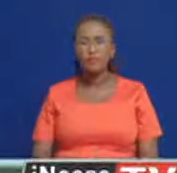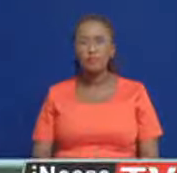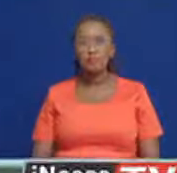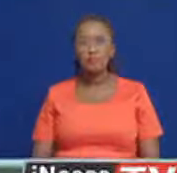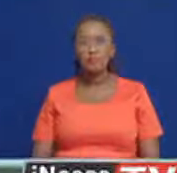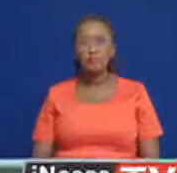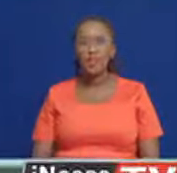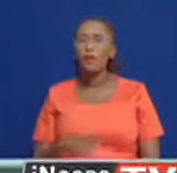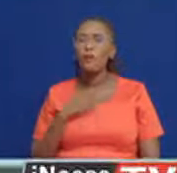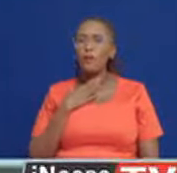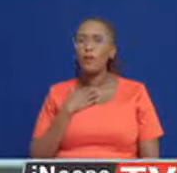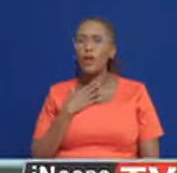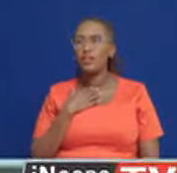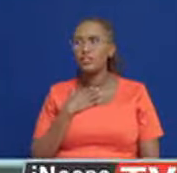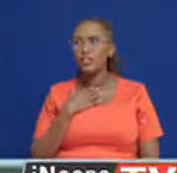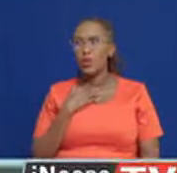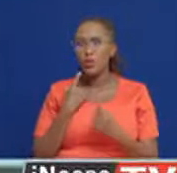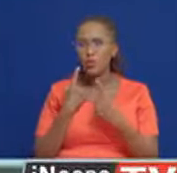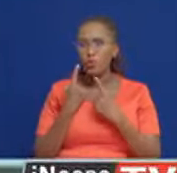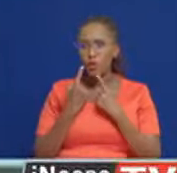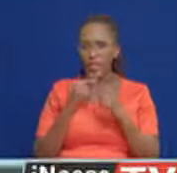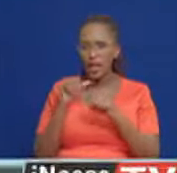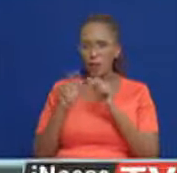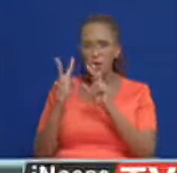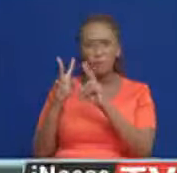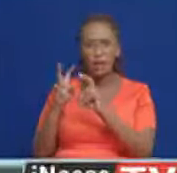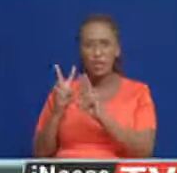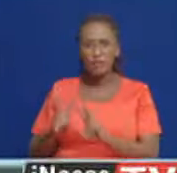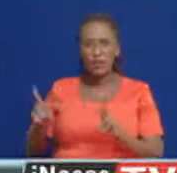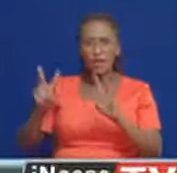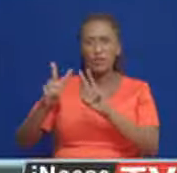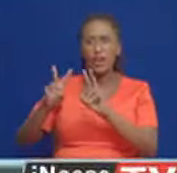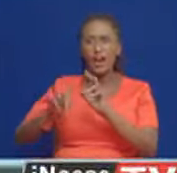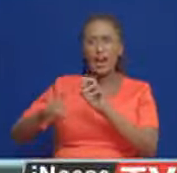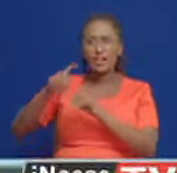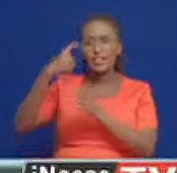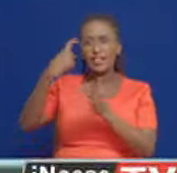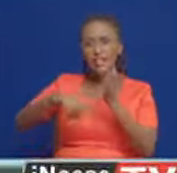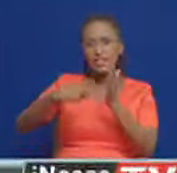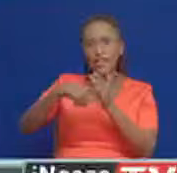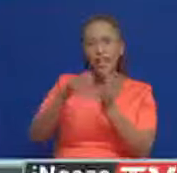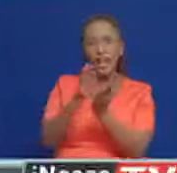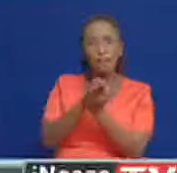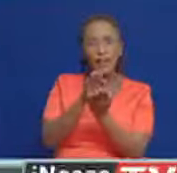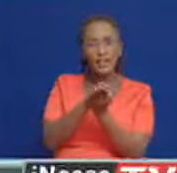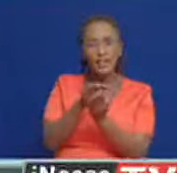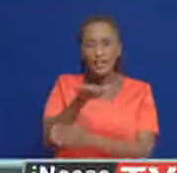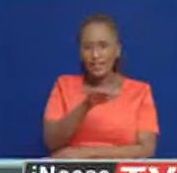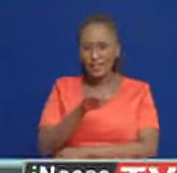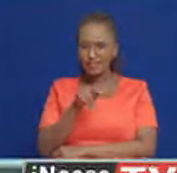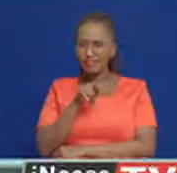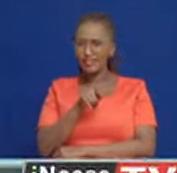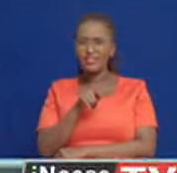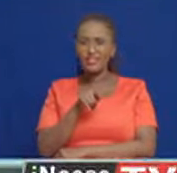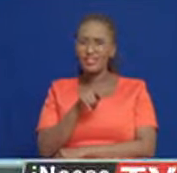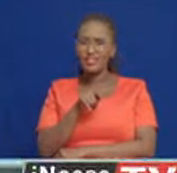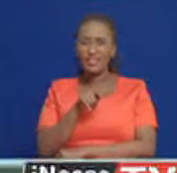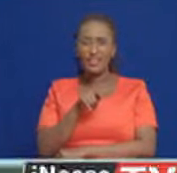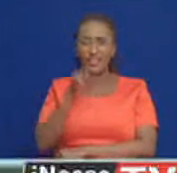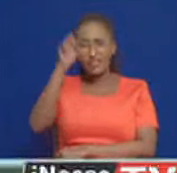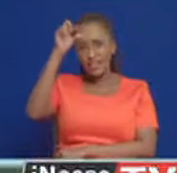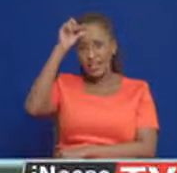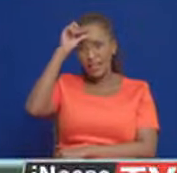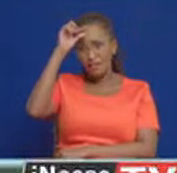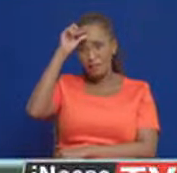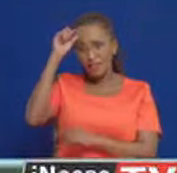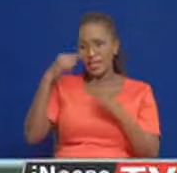let me just speak to the issue of value-added tax and the banking sector. Mm. This government announced that